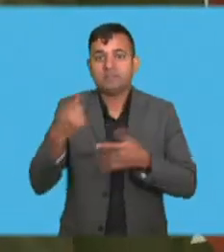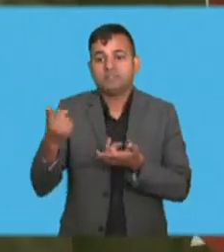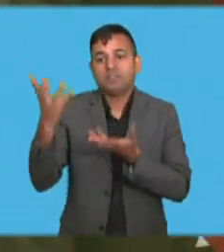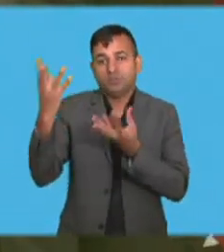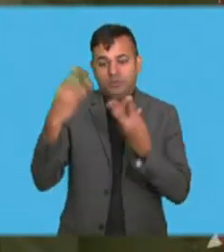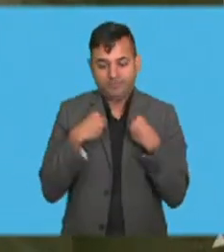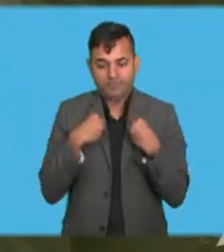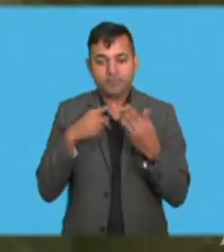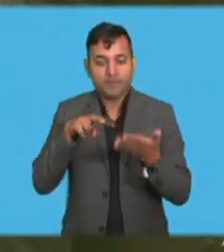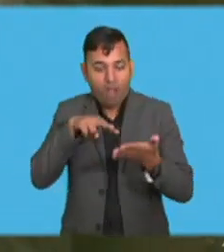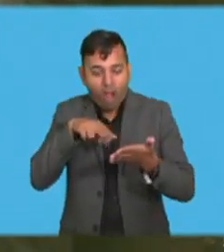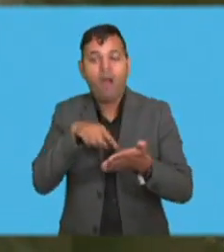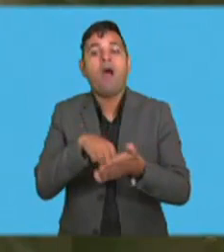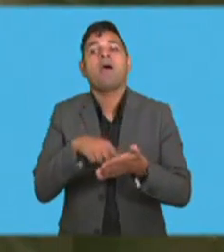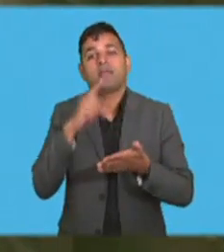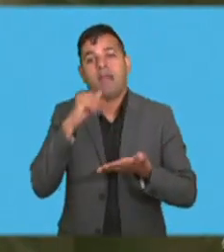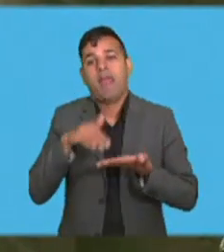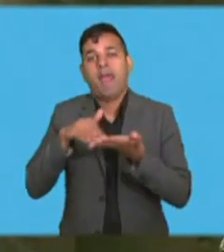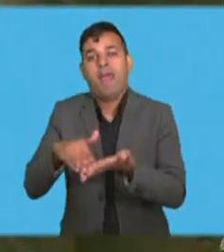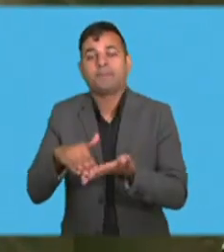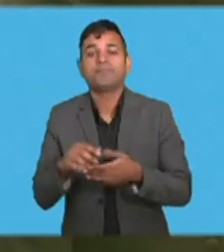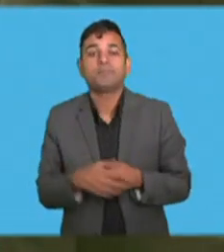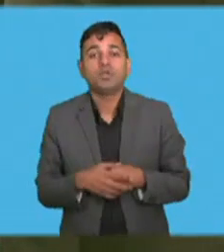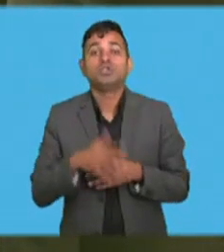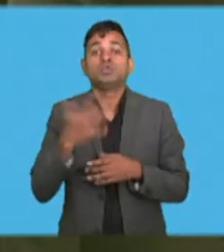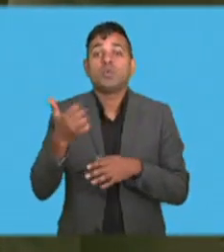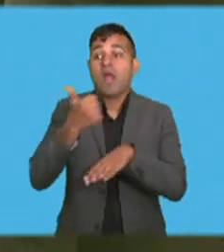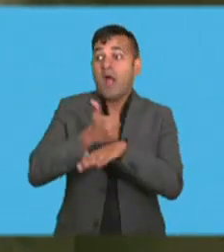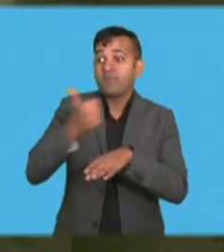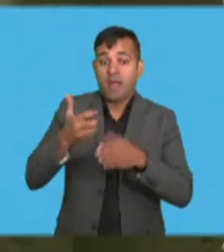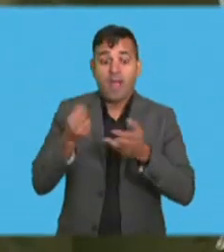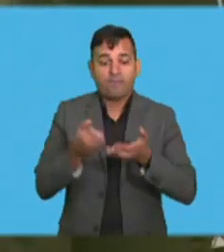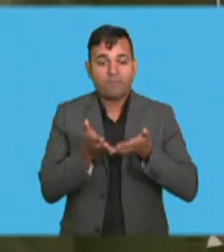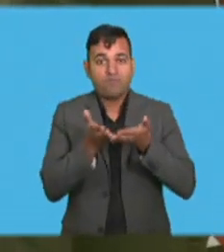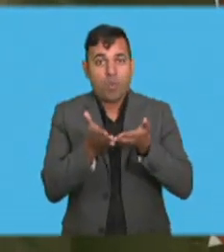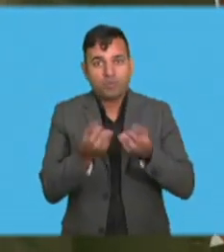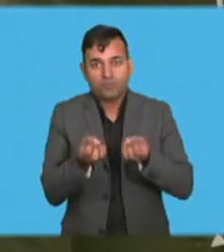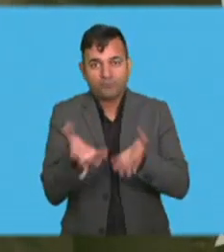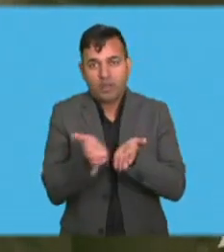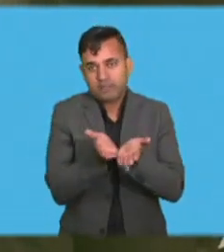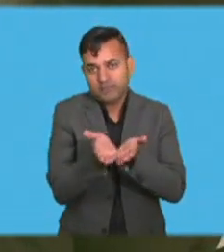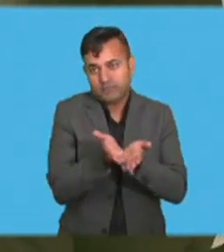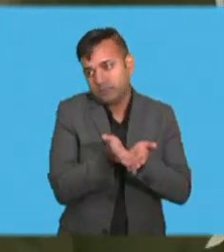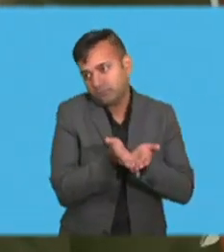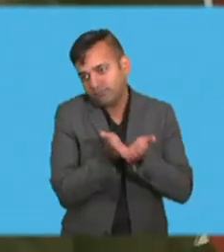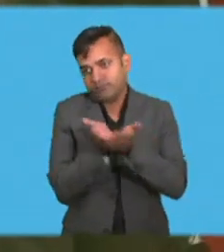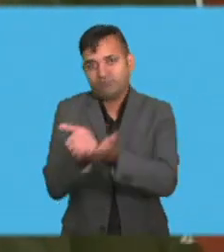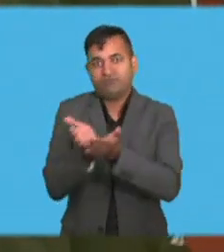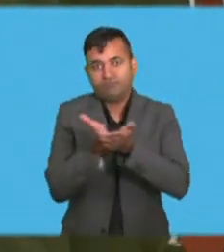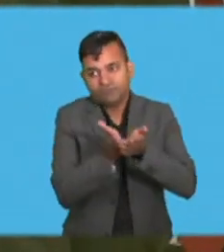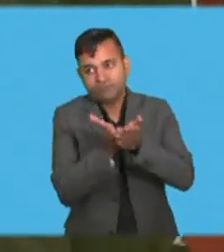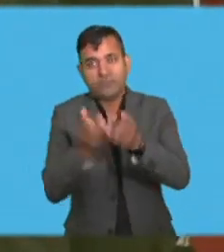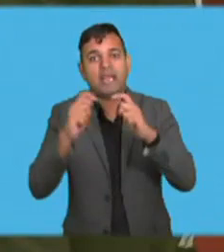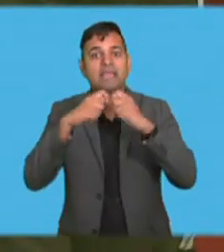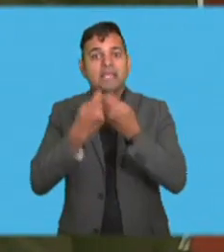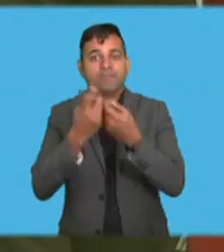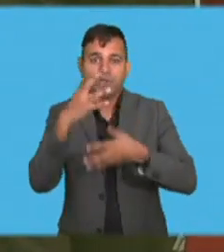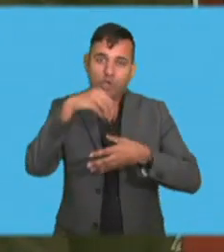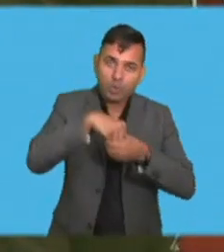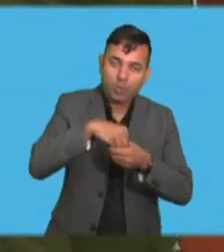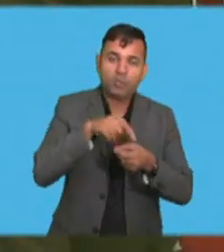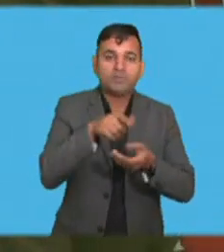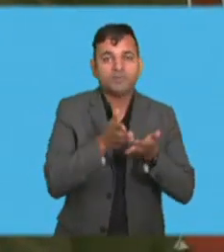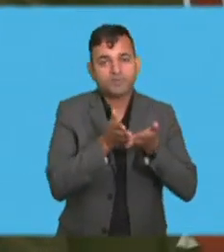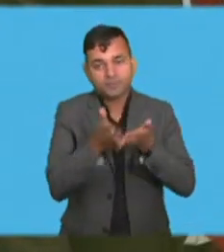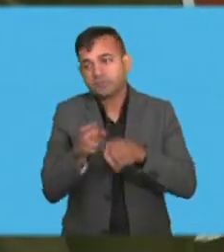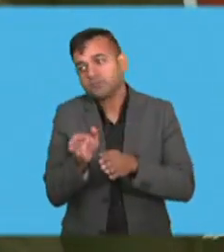government vessels, the Ililabatu and Batulawa, to take the team over, and of course with the relevant